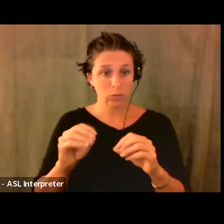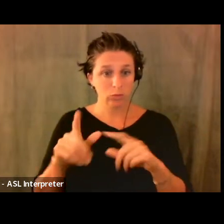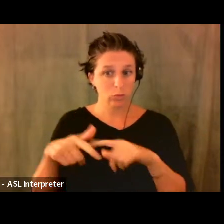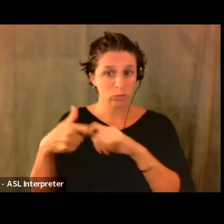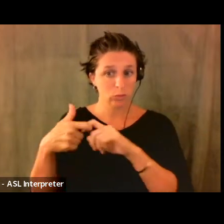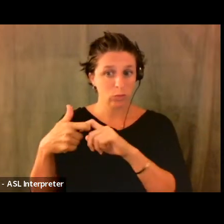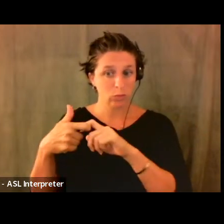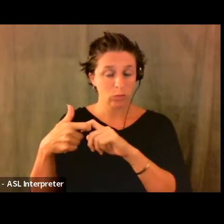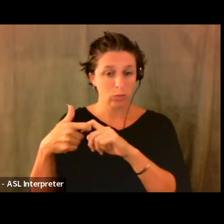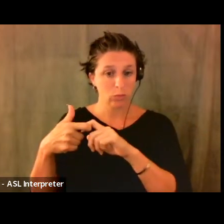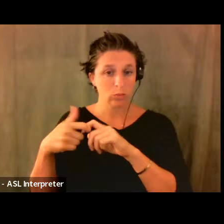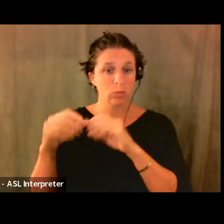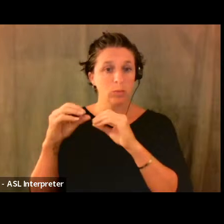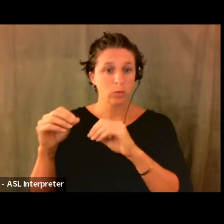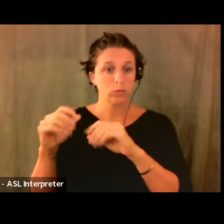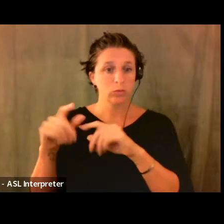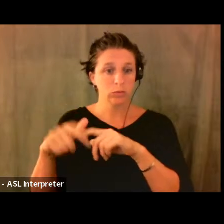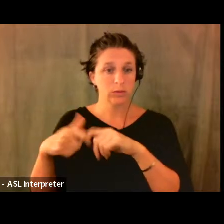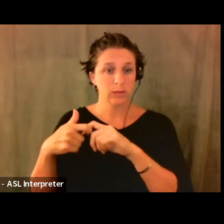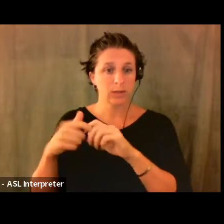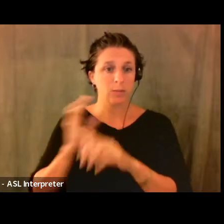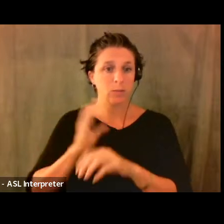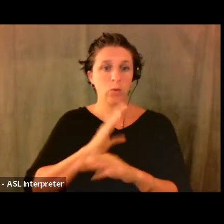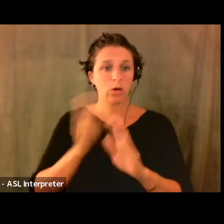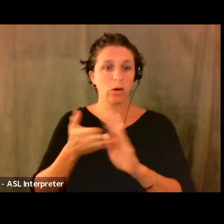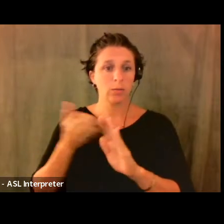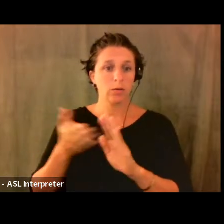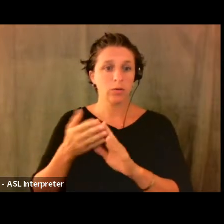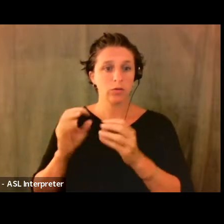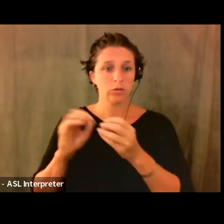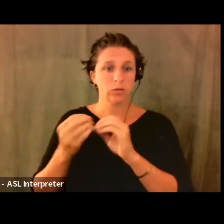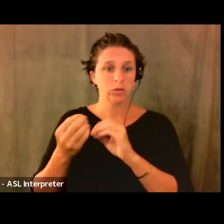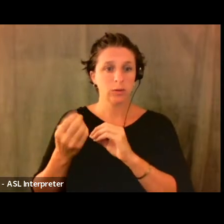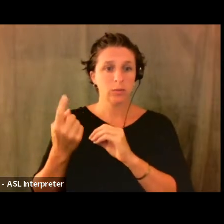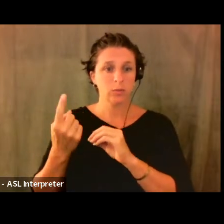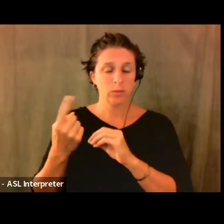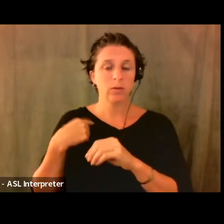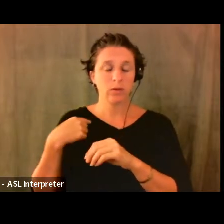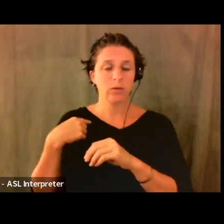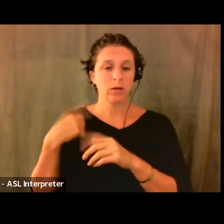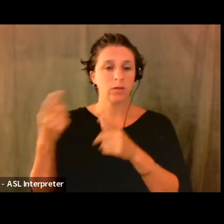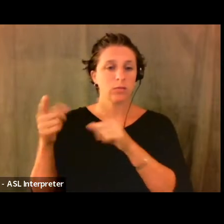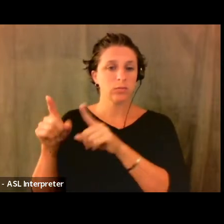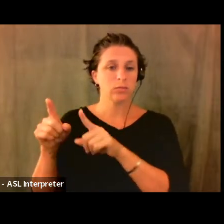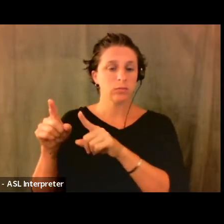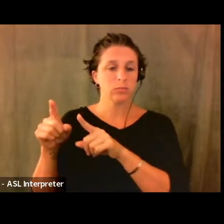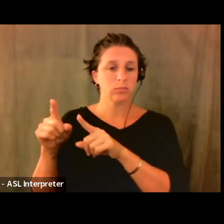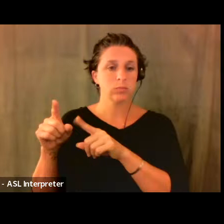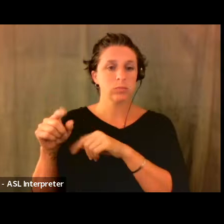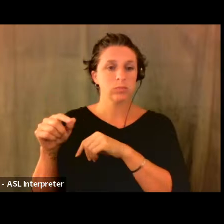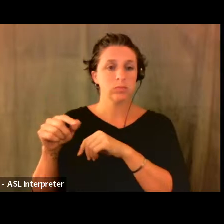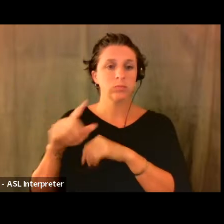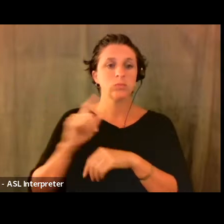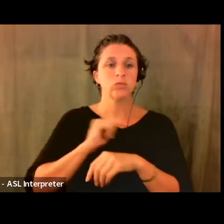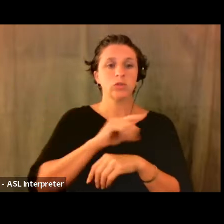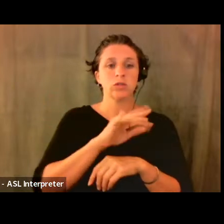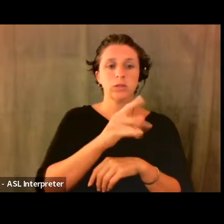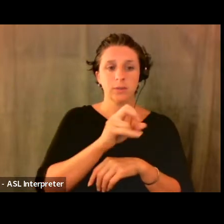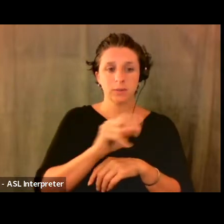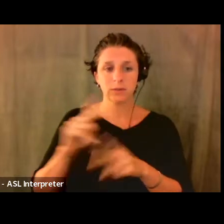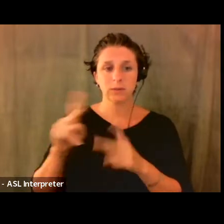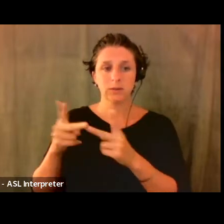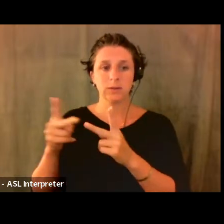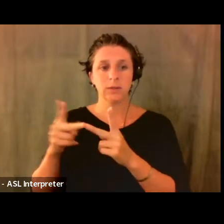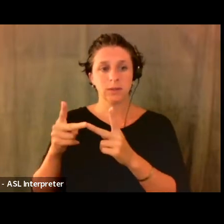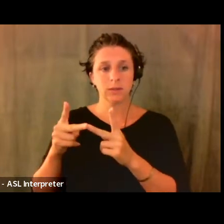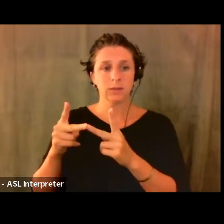Motion to table board operations number 1. I'll second that. Okay, motion by trustee Jacobson, second by